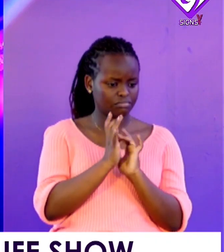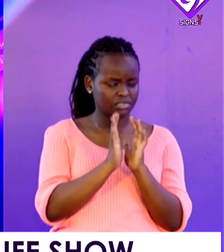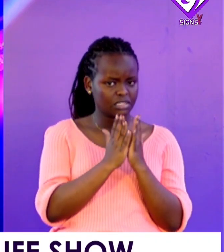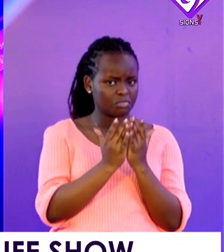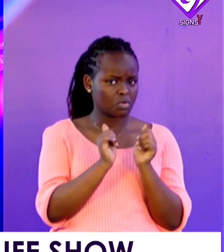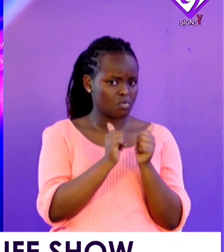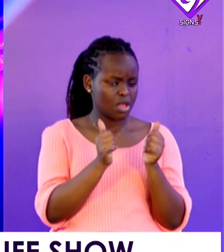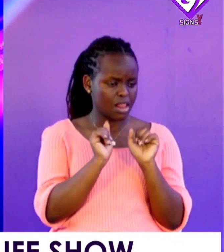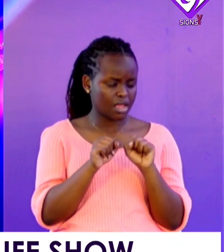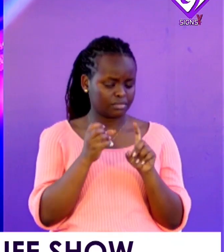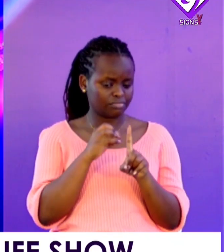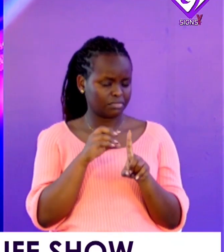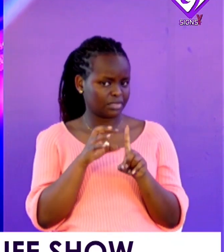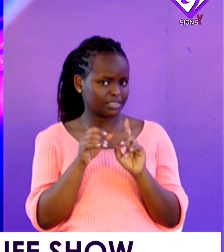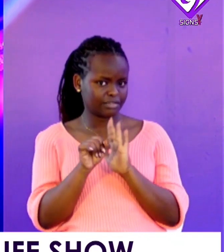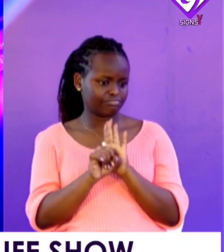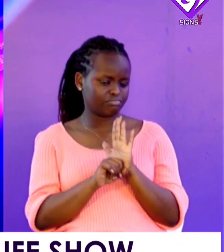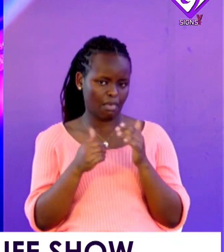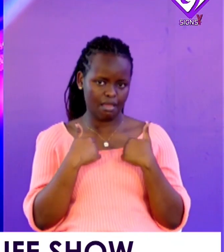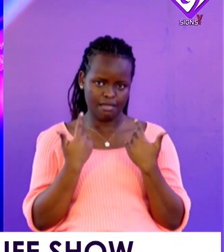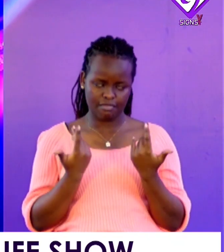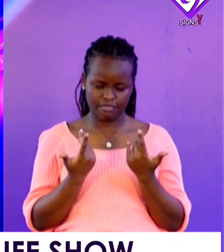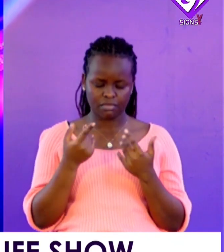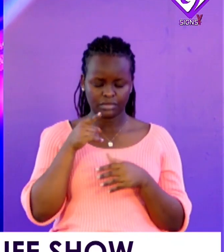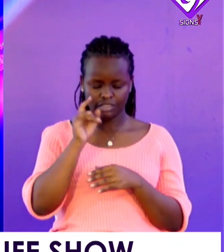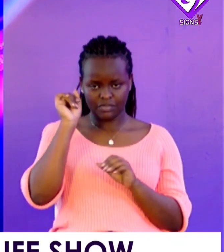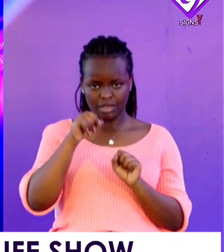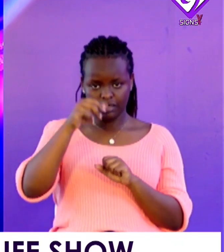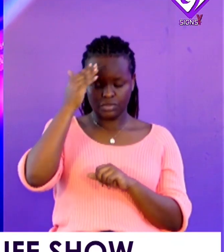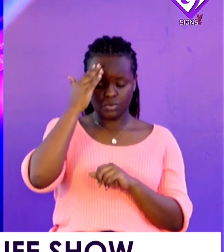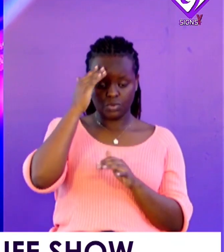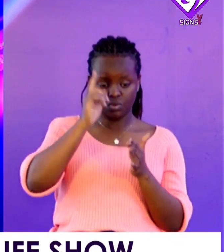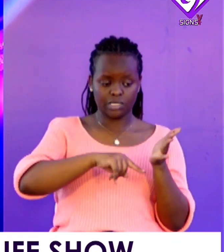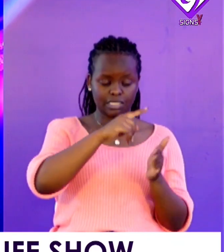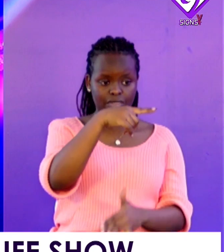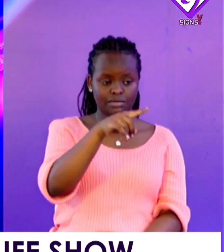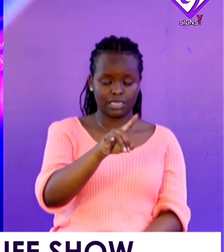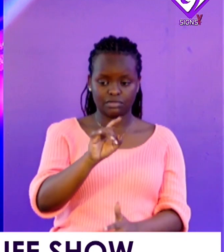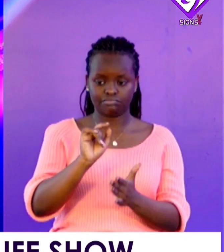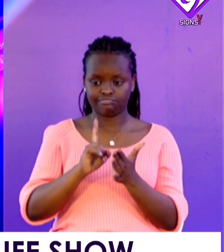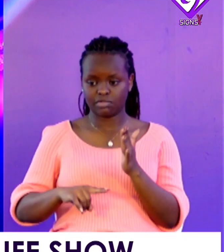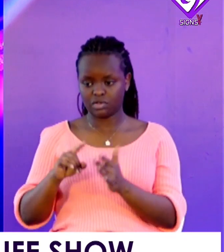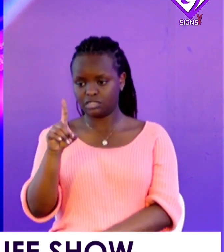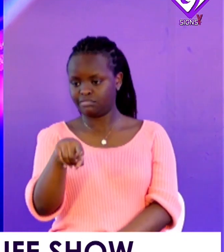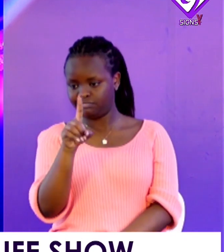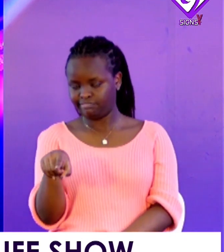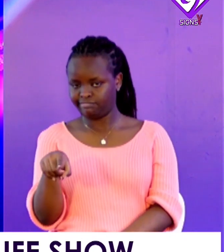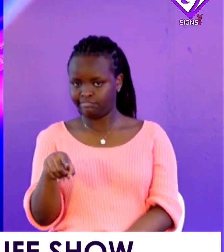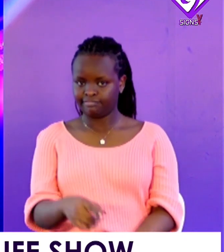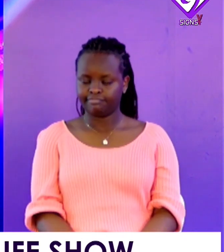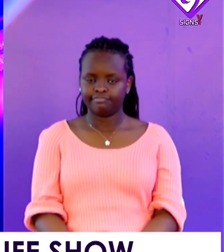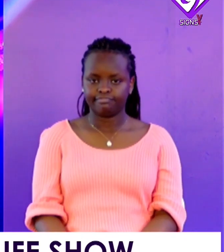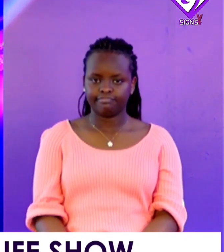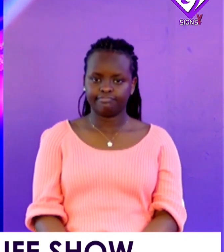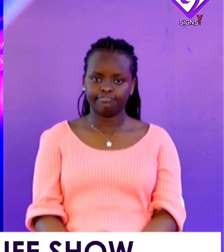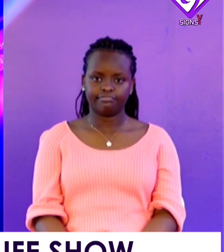mentored to the extent you are able also to discern what is right and wrong, and also to